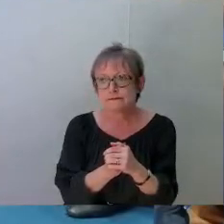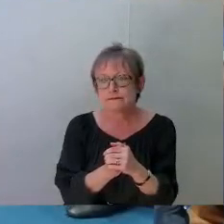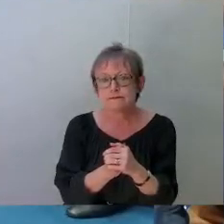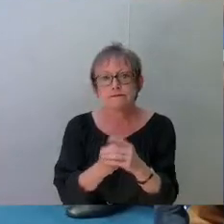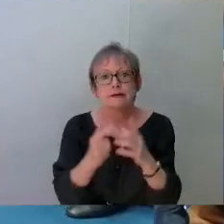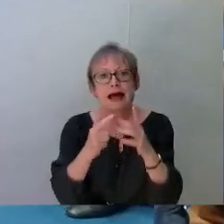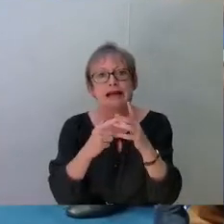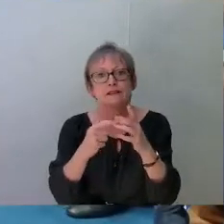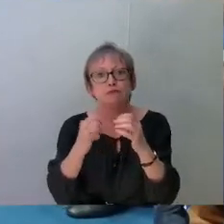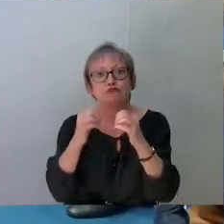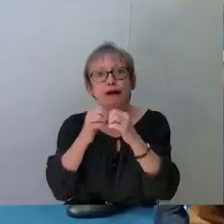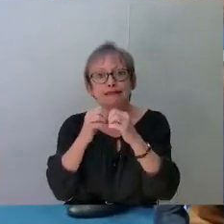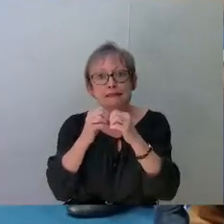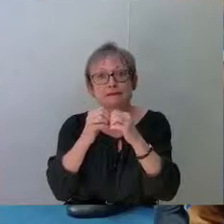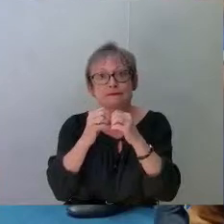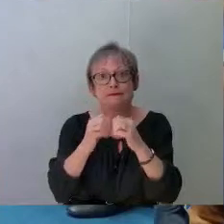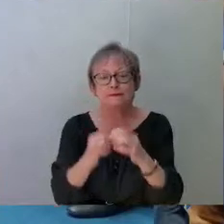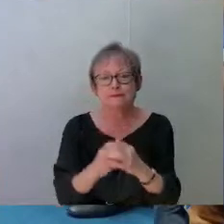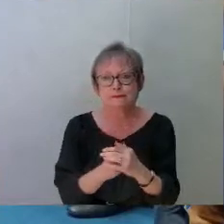Adam Bryson.